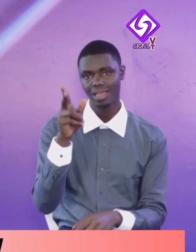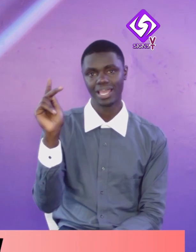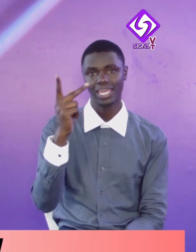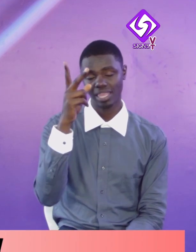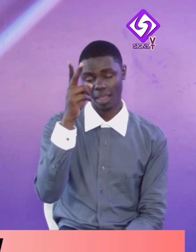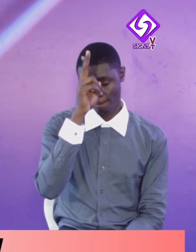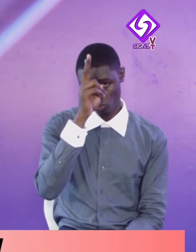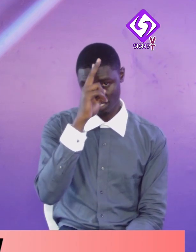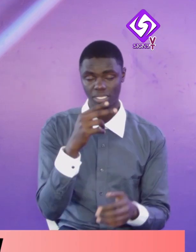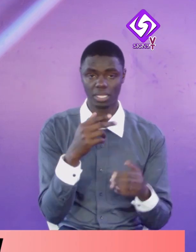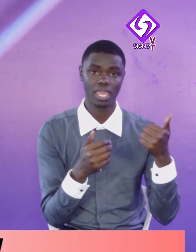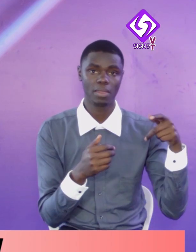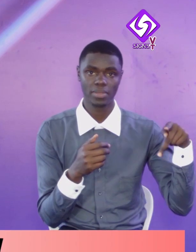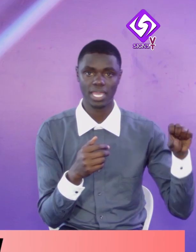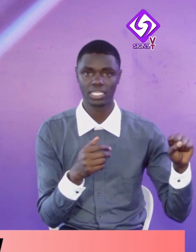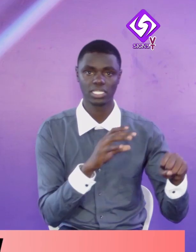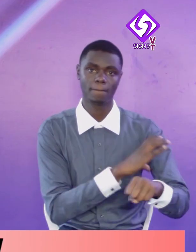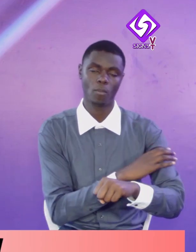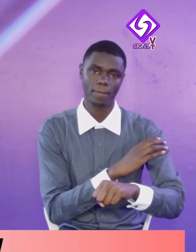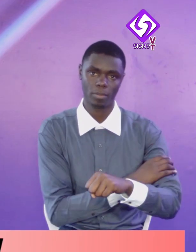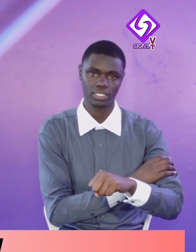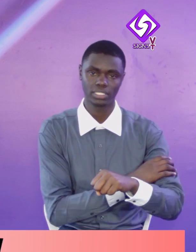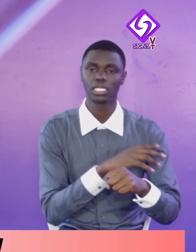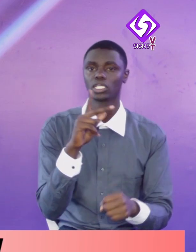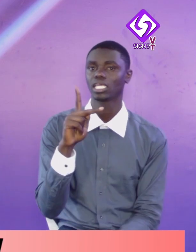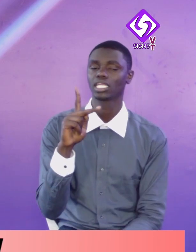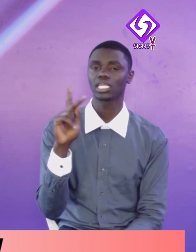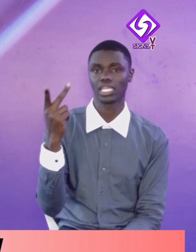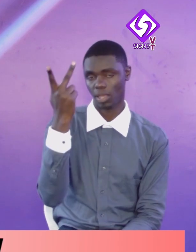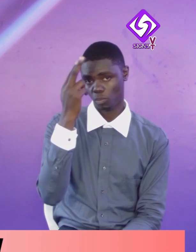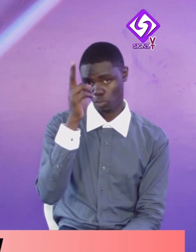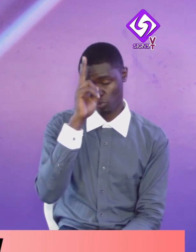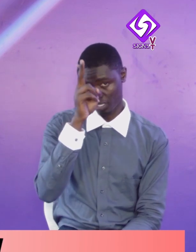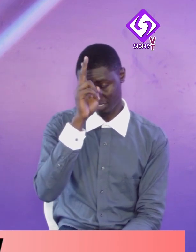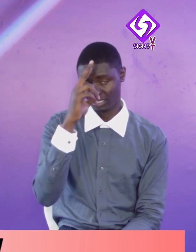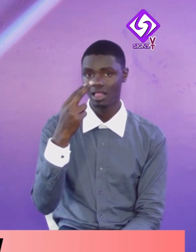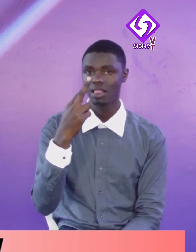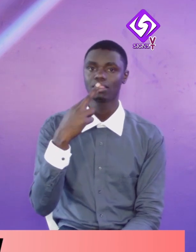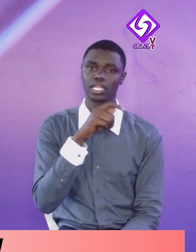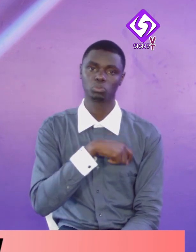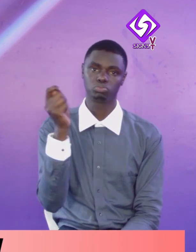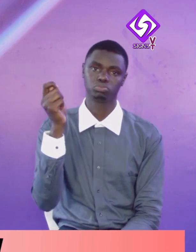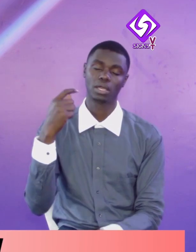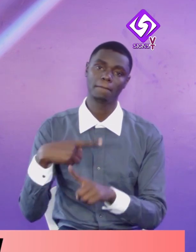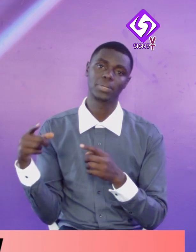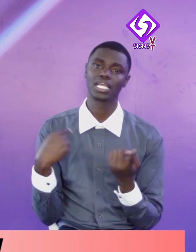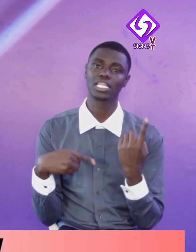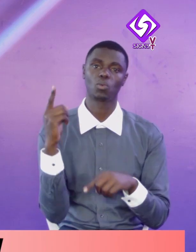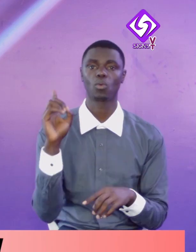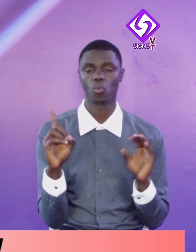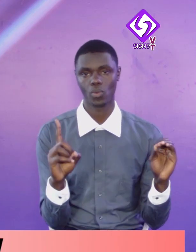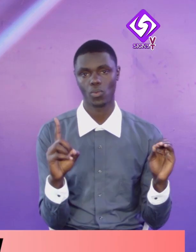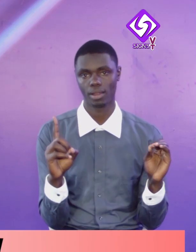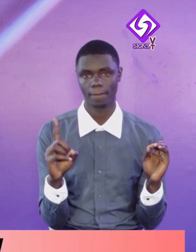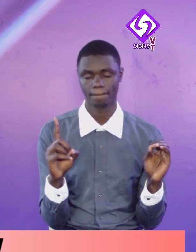versus APS Bomet. Kenya Police had a red card. Marvin Nabwira had a red card, but they managed to win 1-0